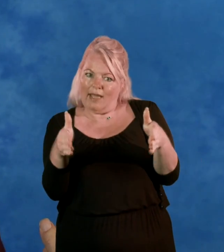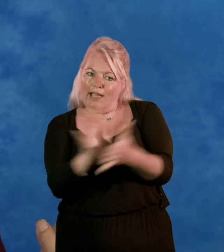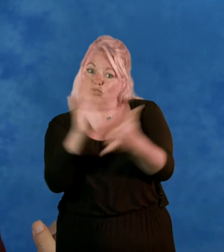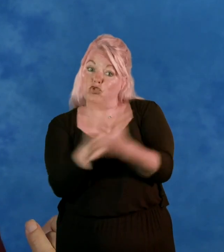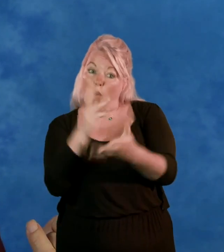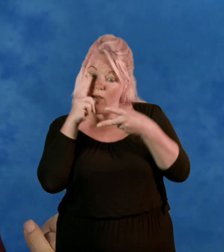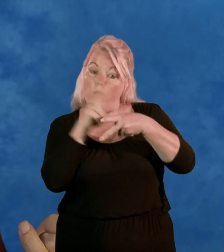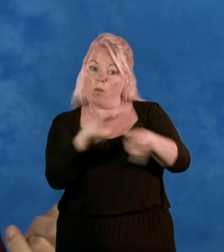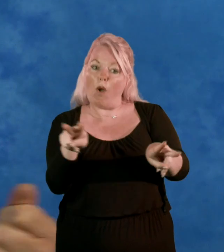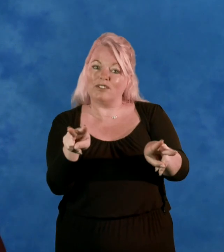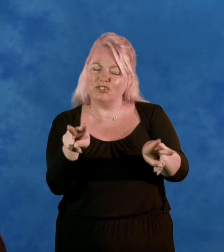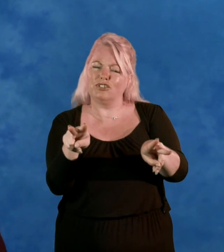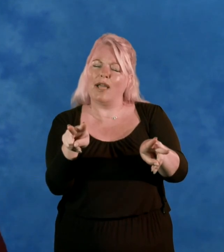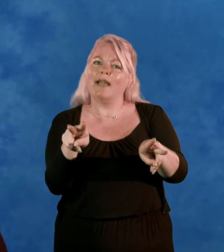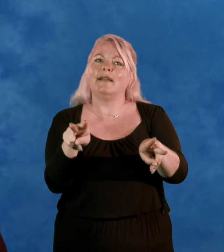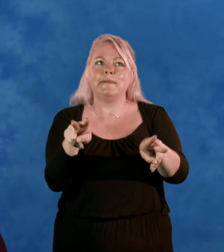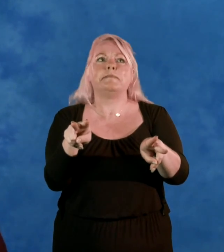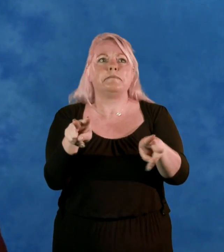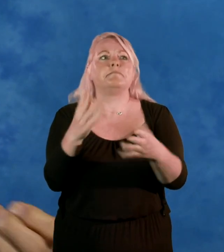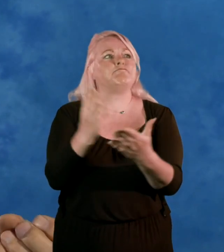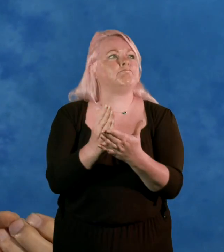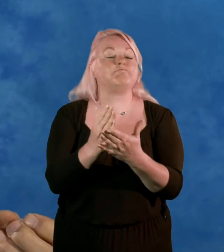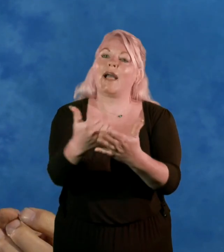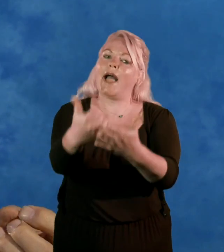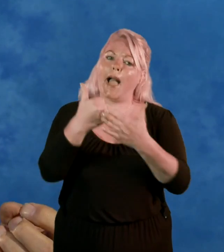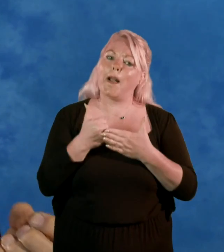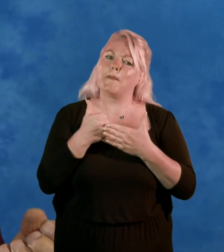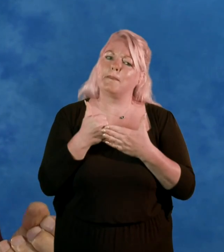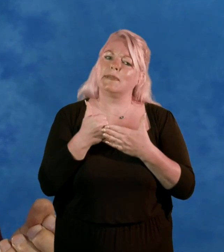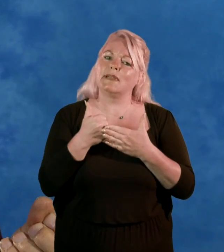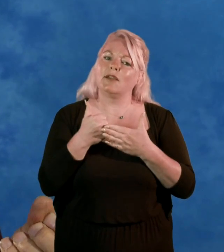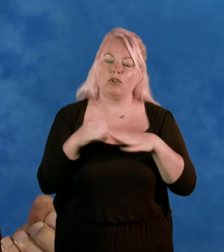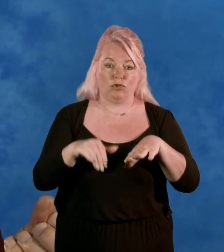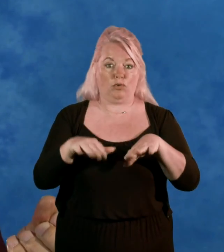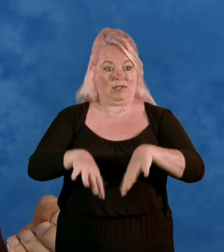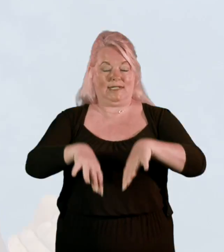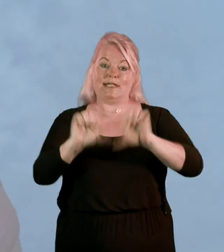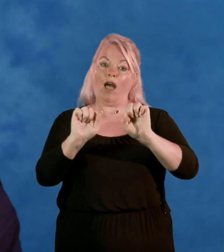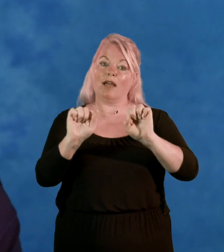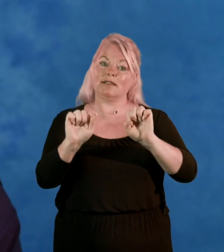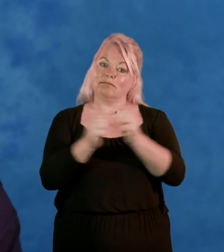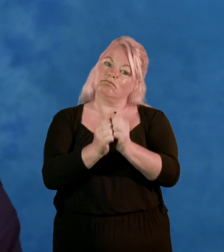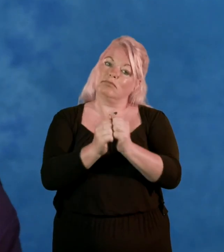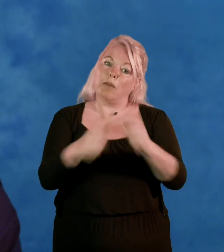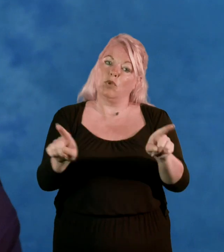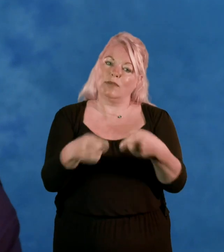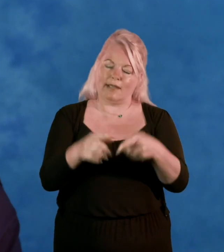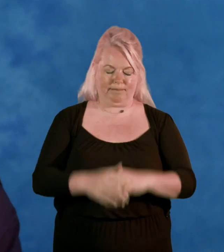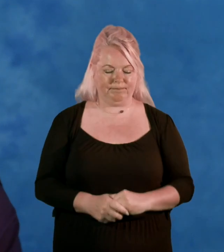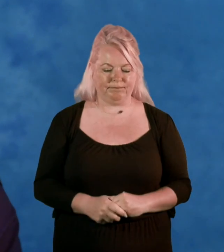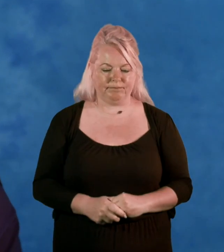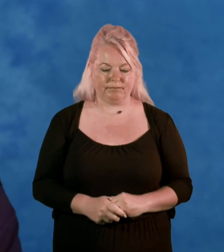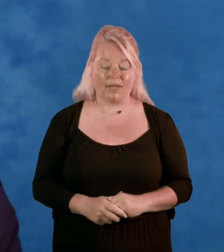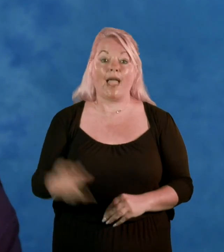watch. And it helped, I think, as a start to appreciate music. With the implant,